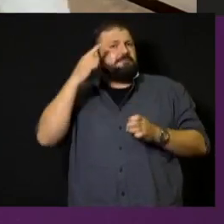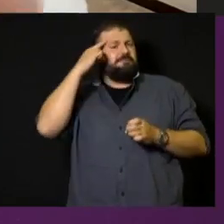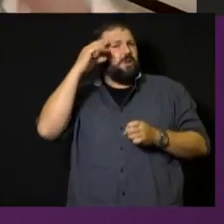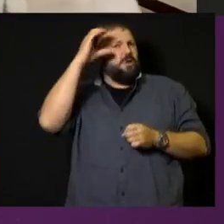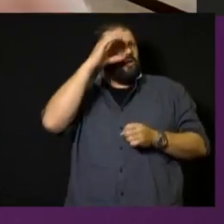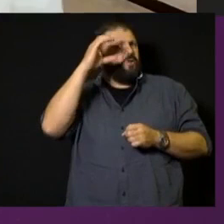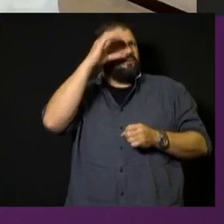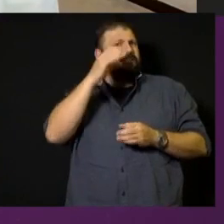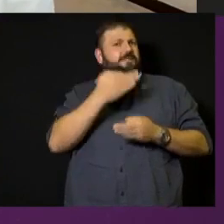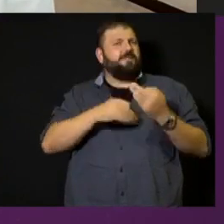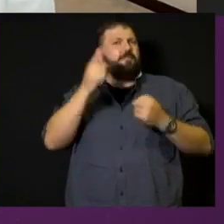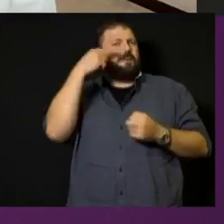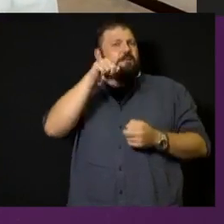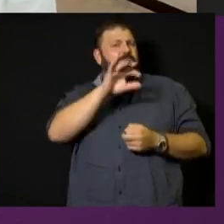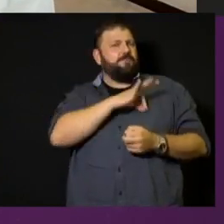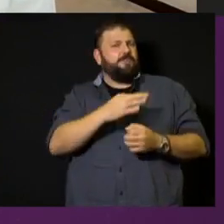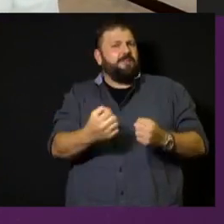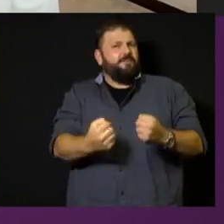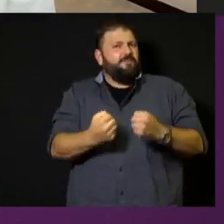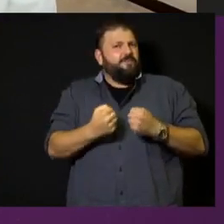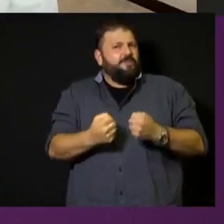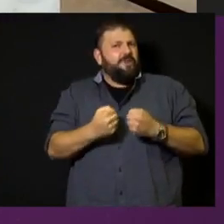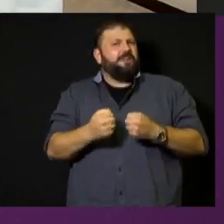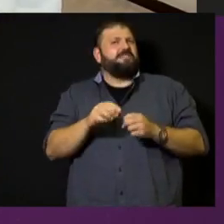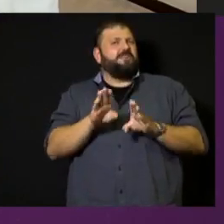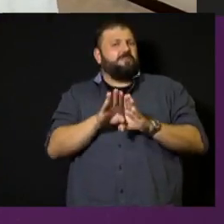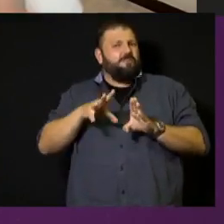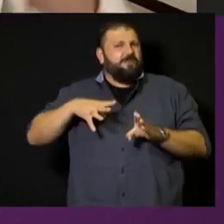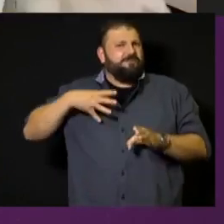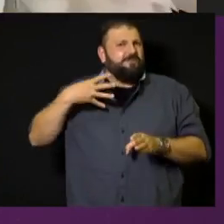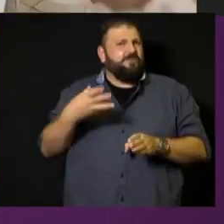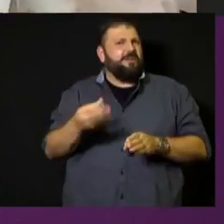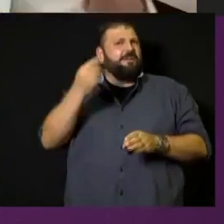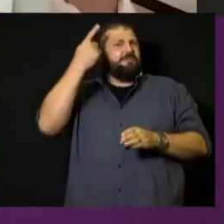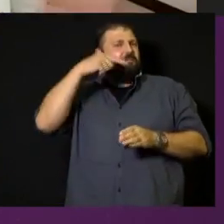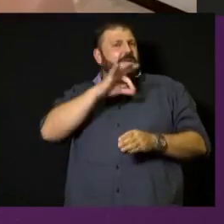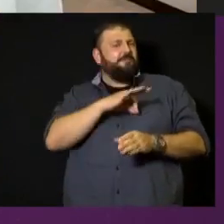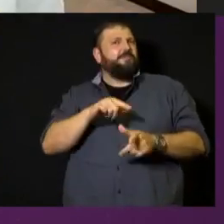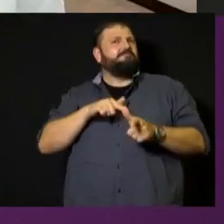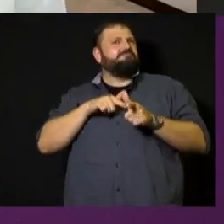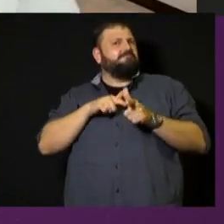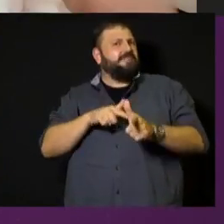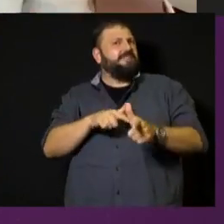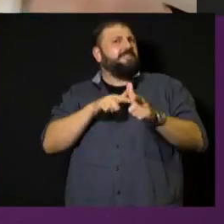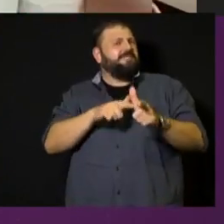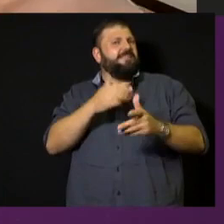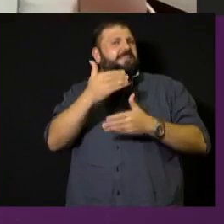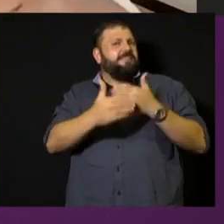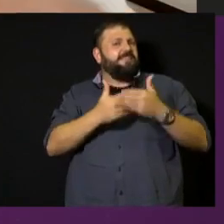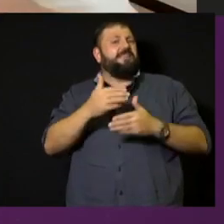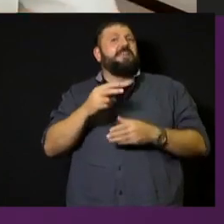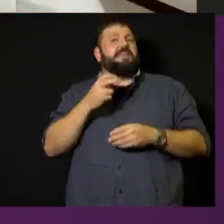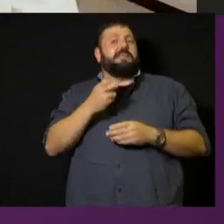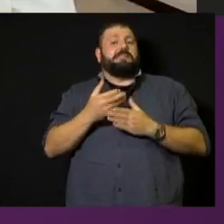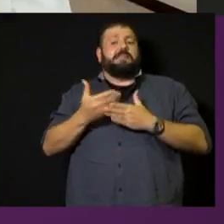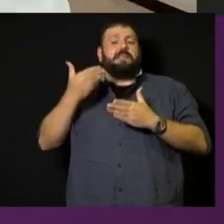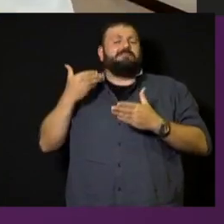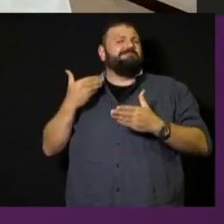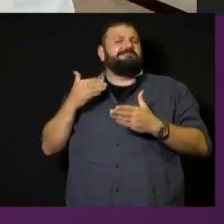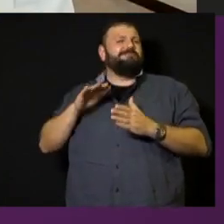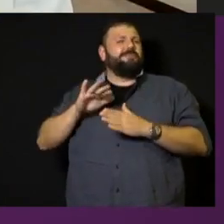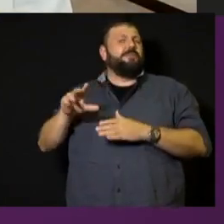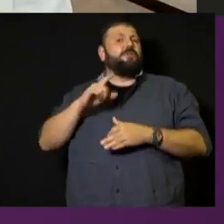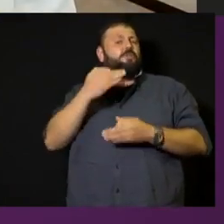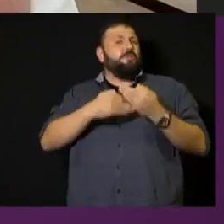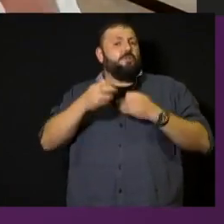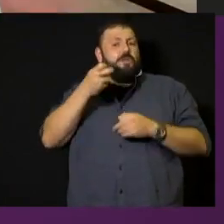we today, and that is something that will help you to continue this path, because we are not just our